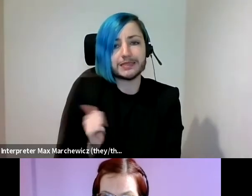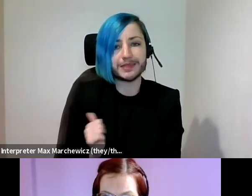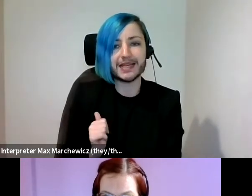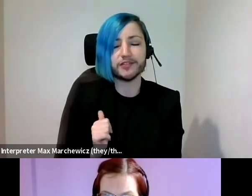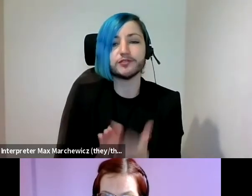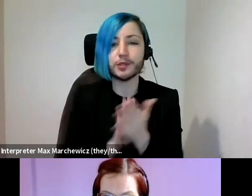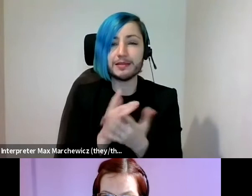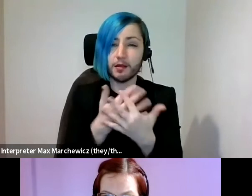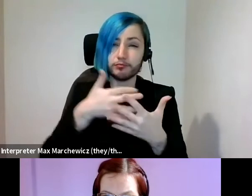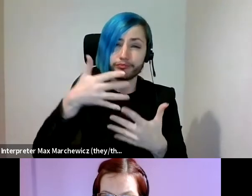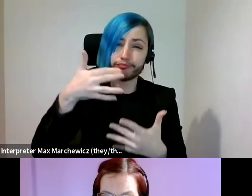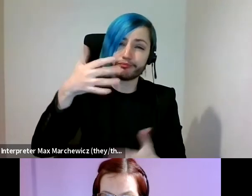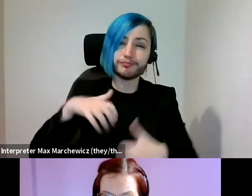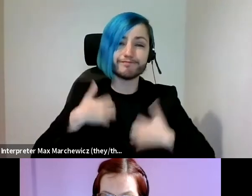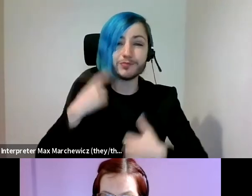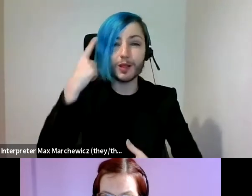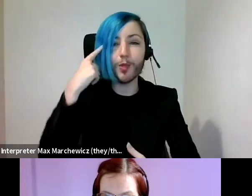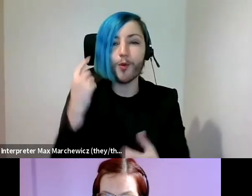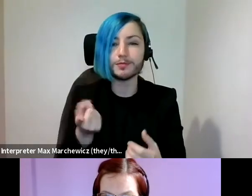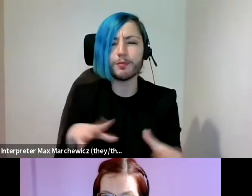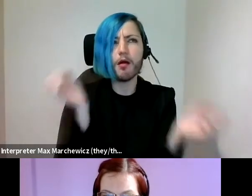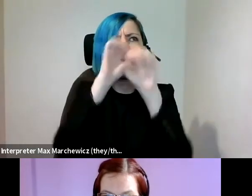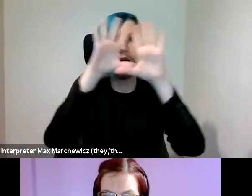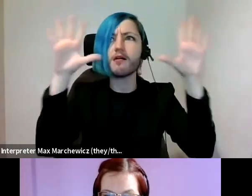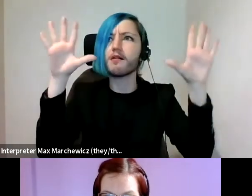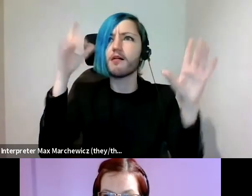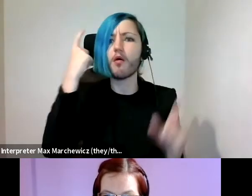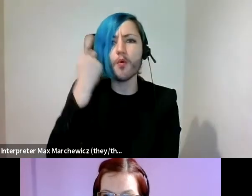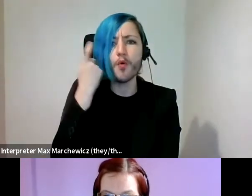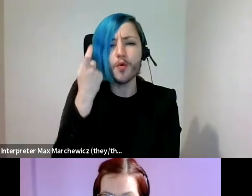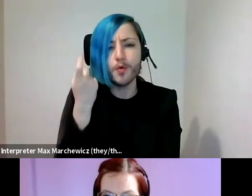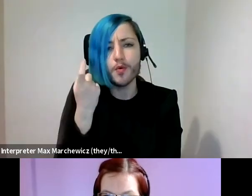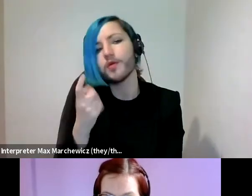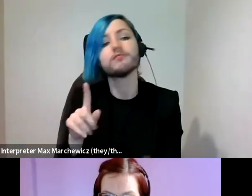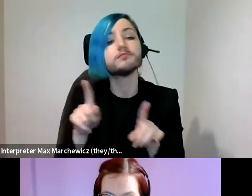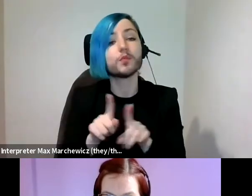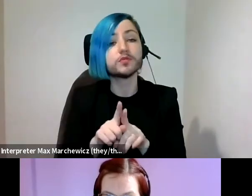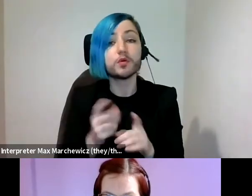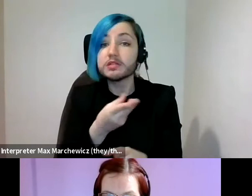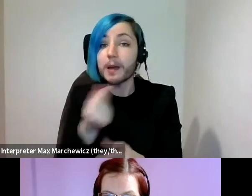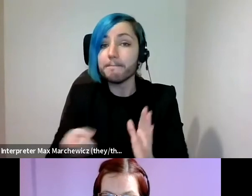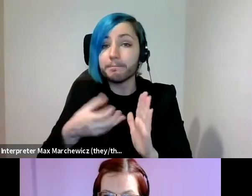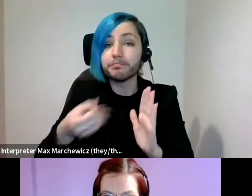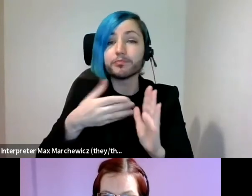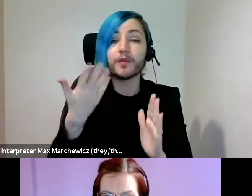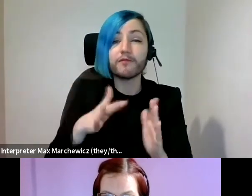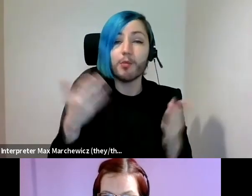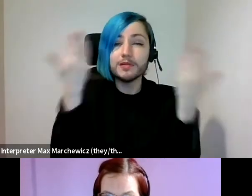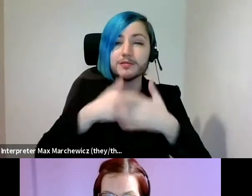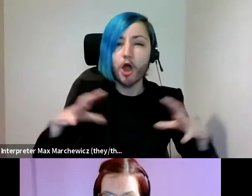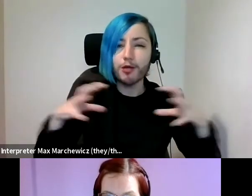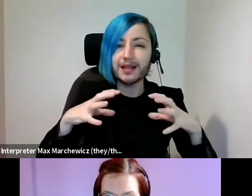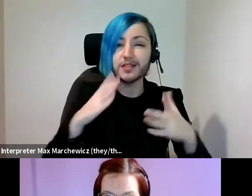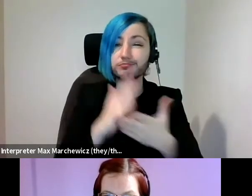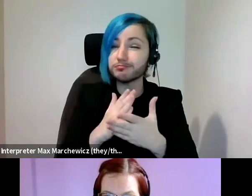of interesting thoughts opened up for people, including, could some of the contribution to dark matter actually be coming from black holes? So there's a